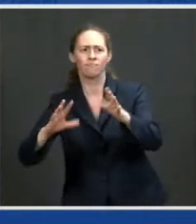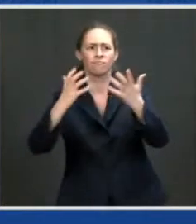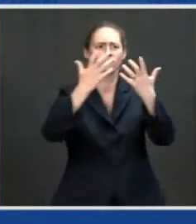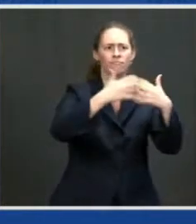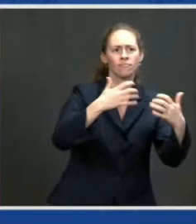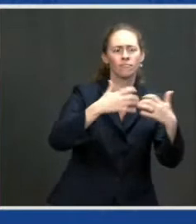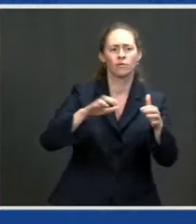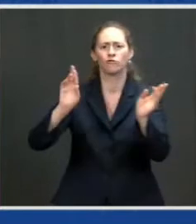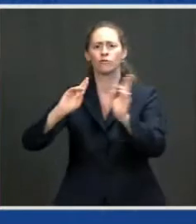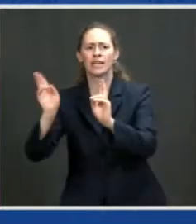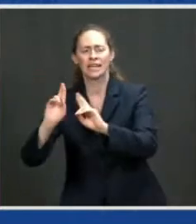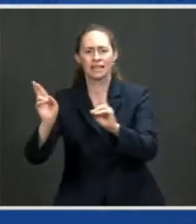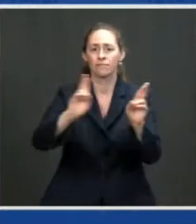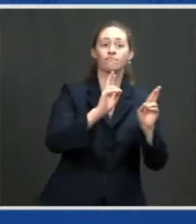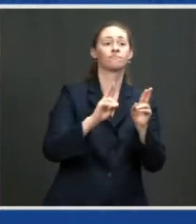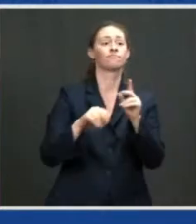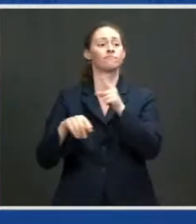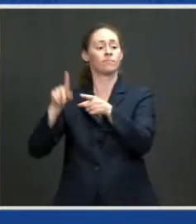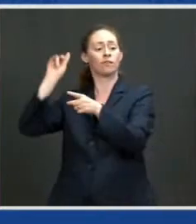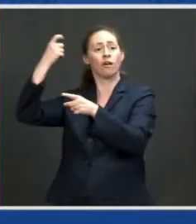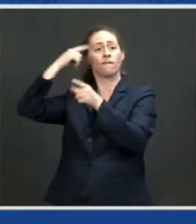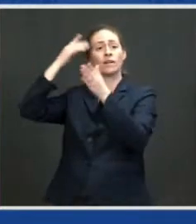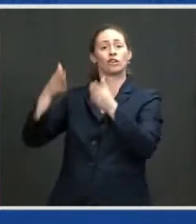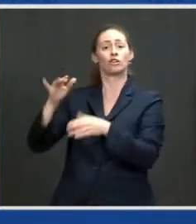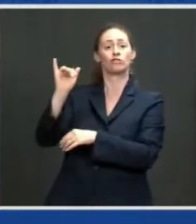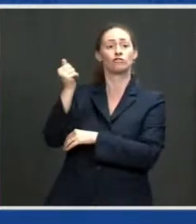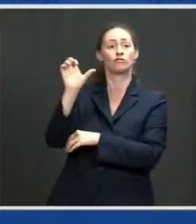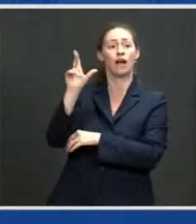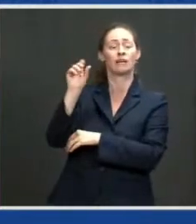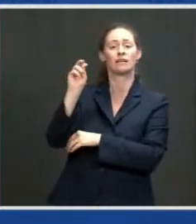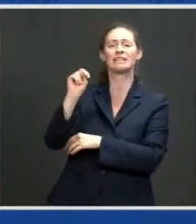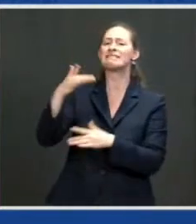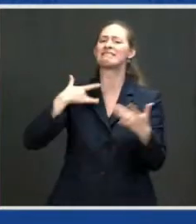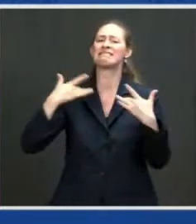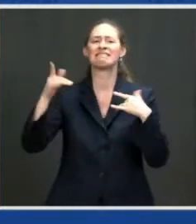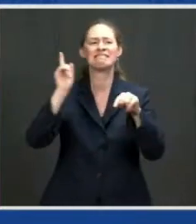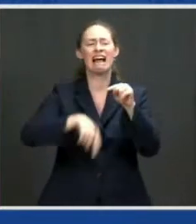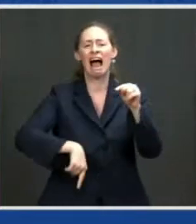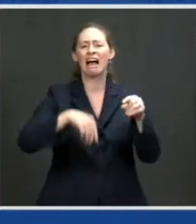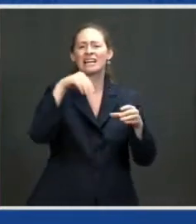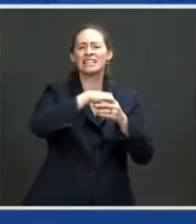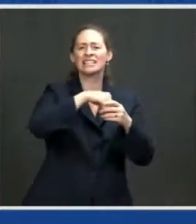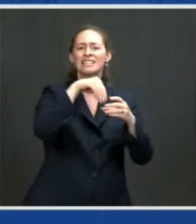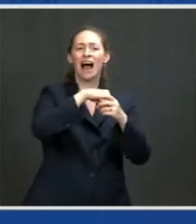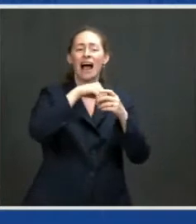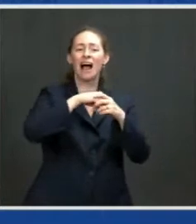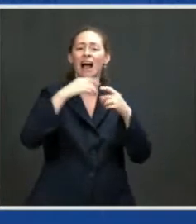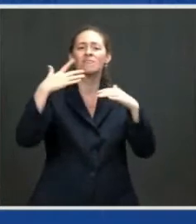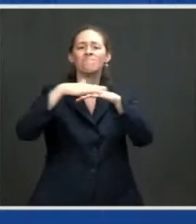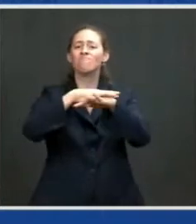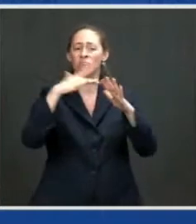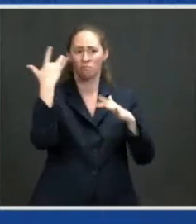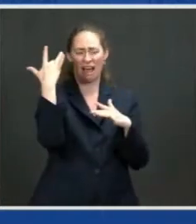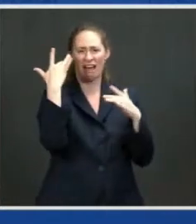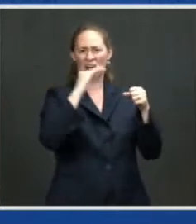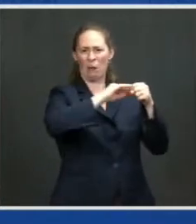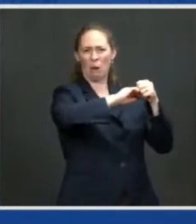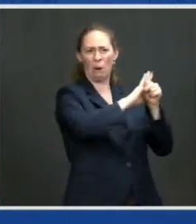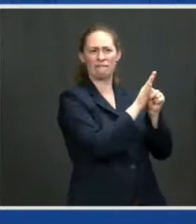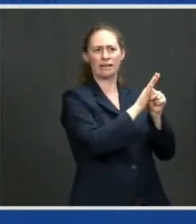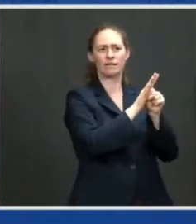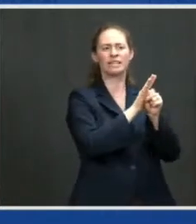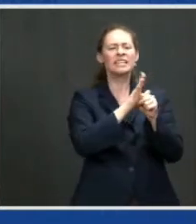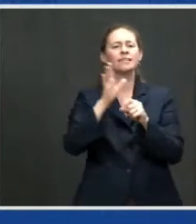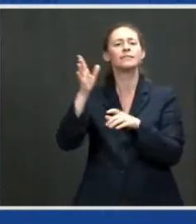down because of the growing concerns over the virus and spreading all across America. There would be no rally that